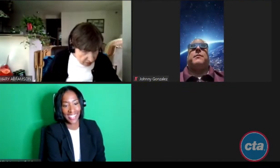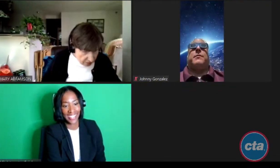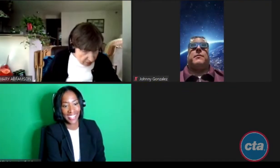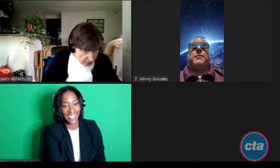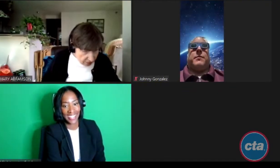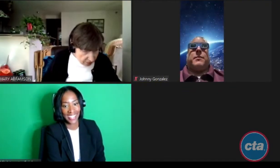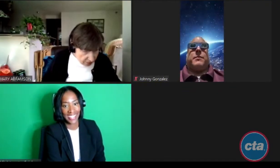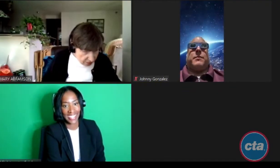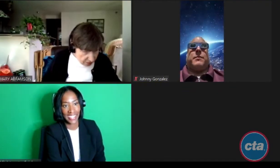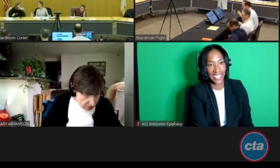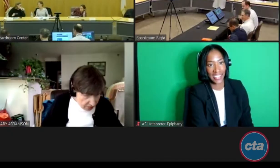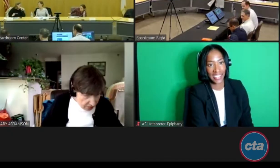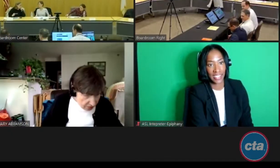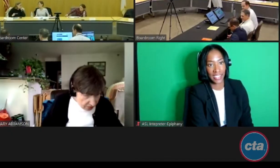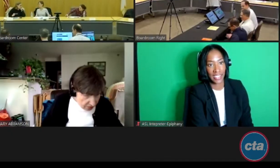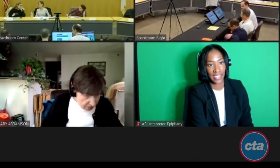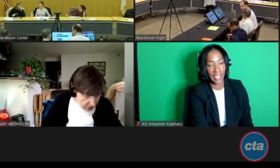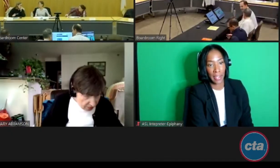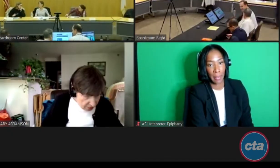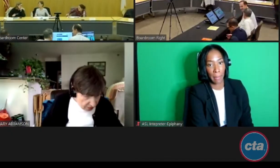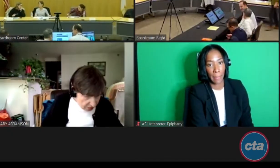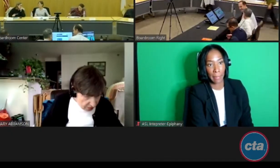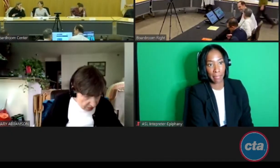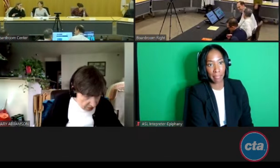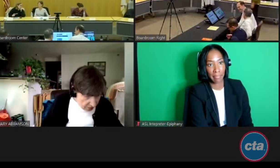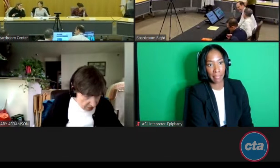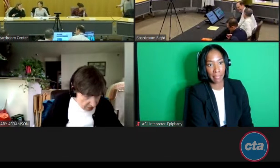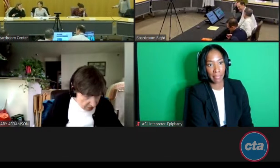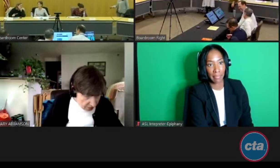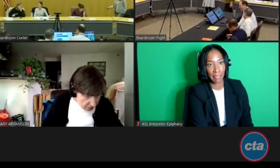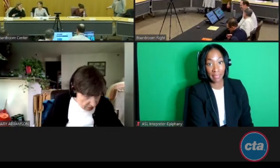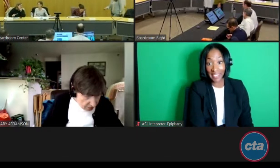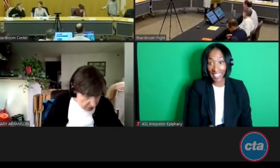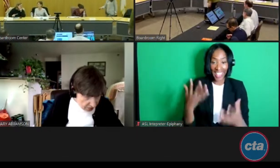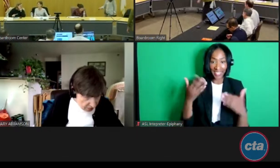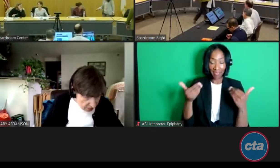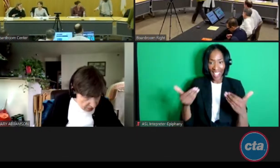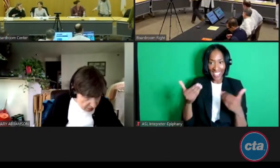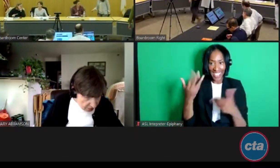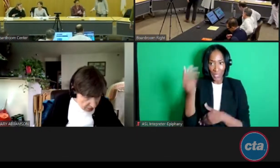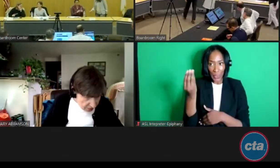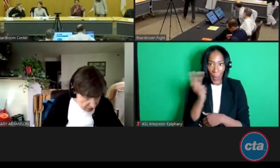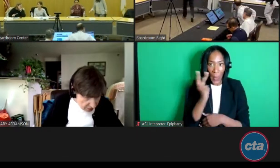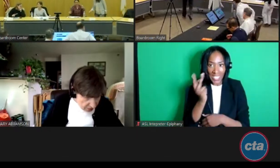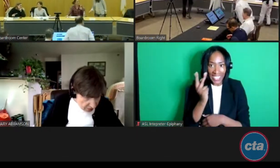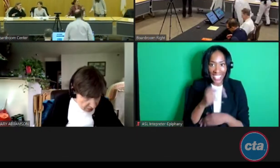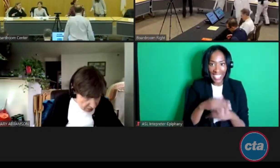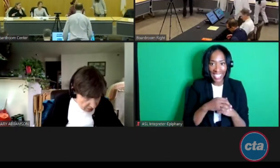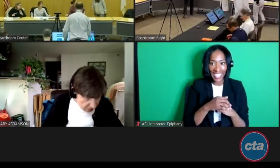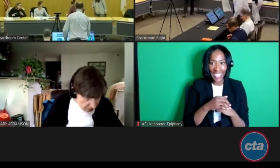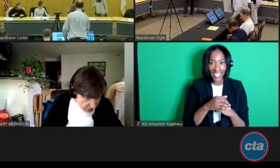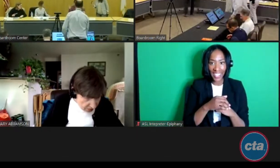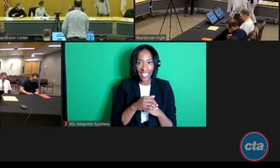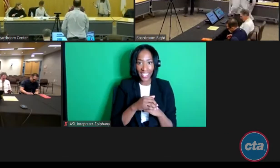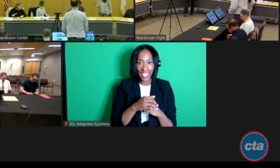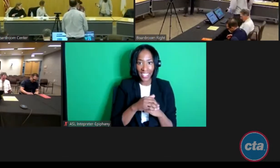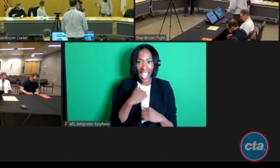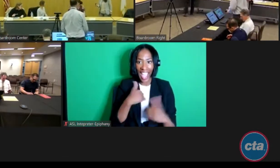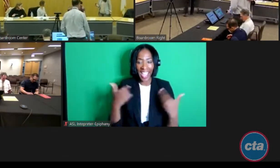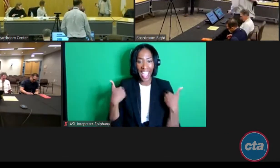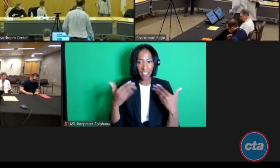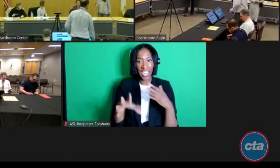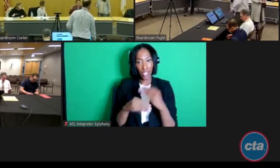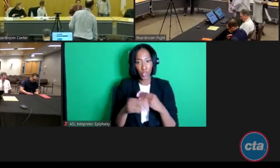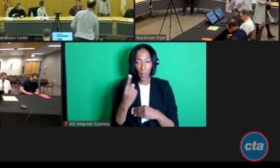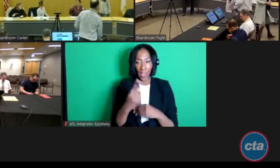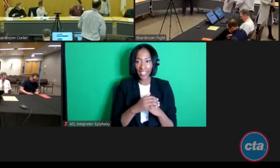I'm gonna guess. At 94. Let's go see. I can already. I have two, so I actually have an extra one.